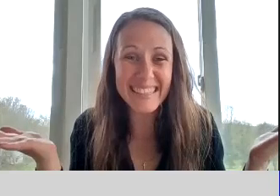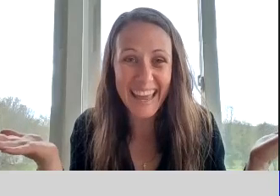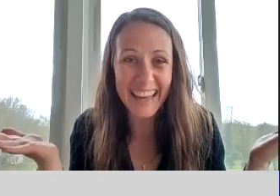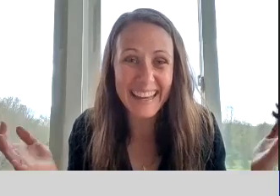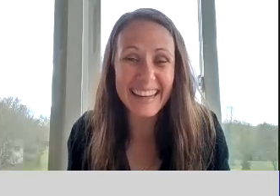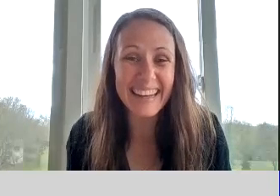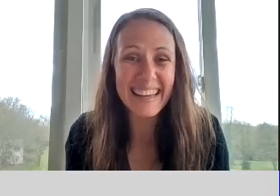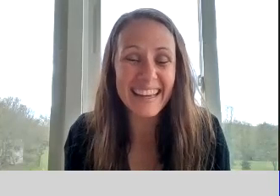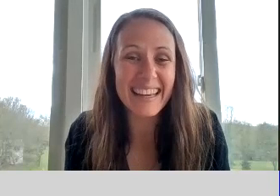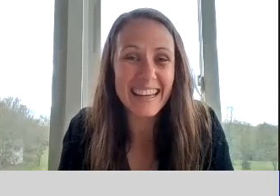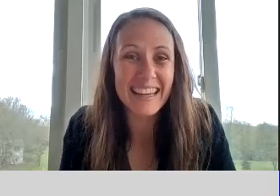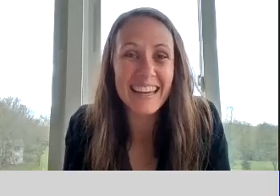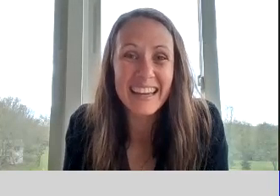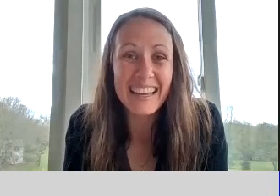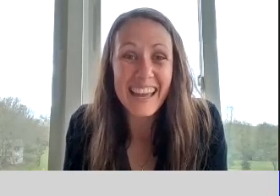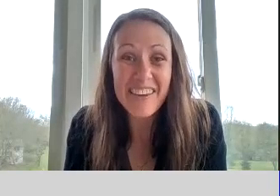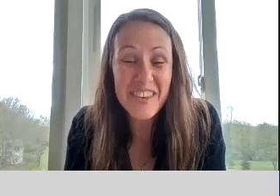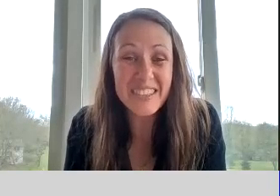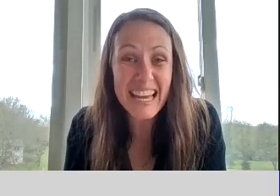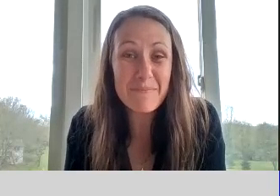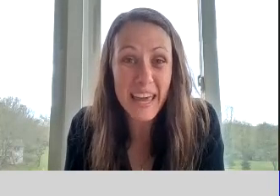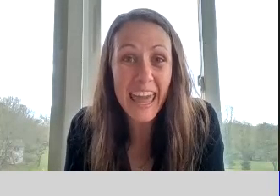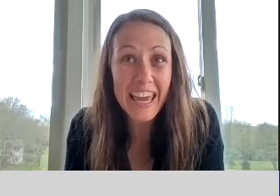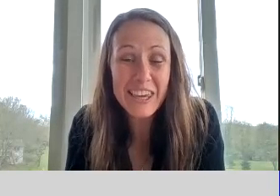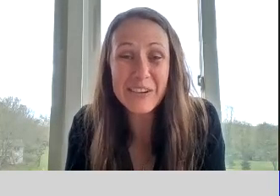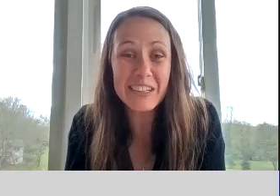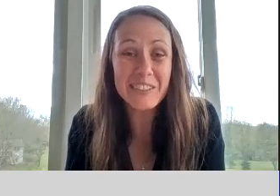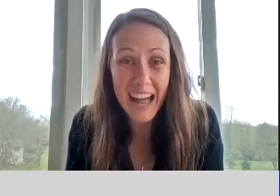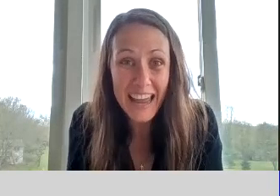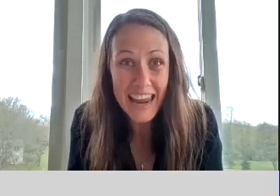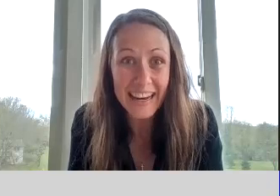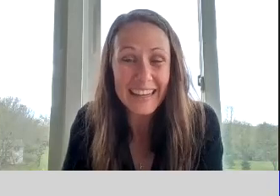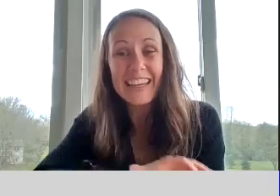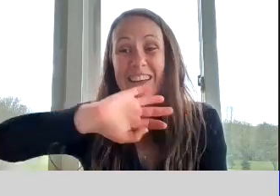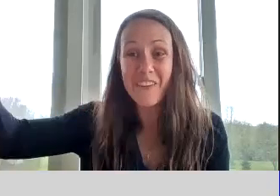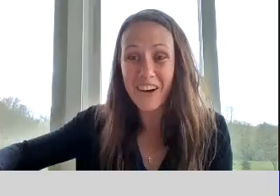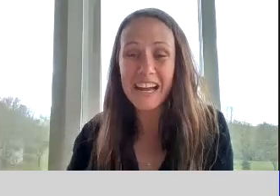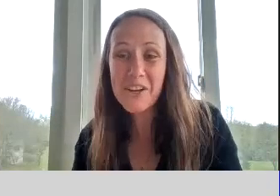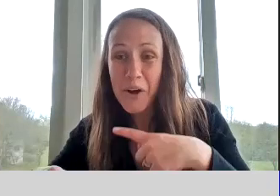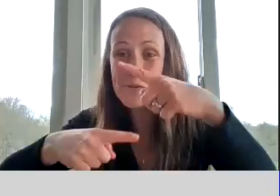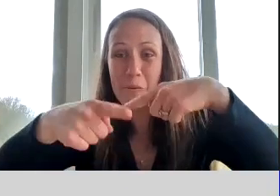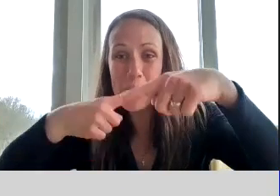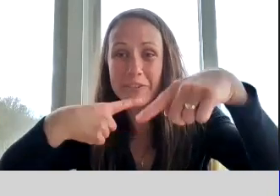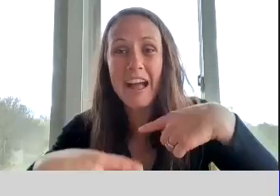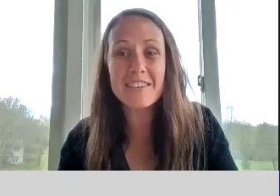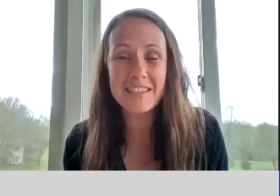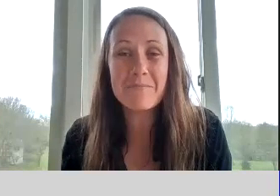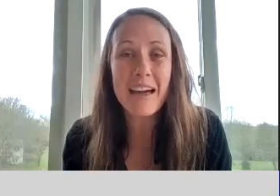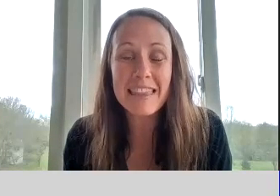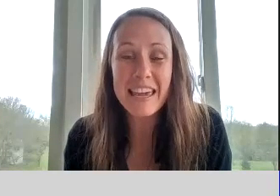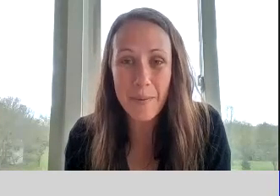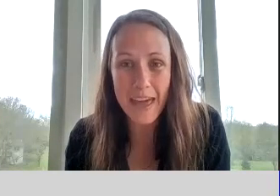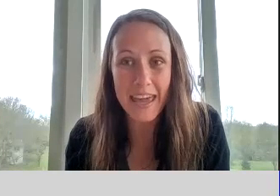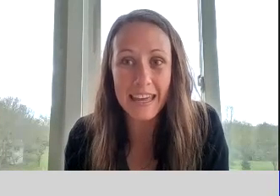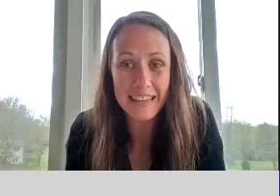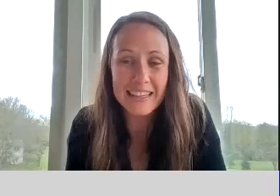What is it? If you said pig, you were right. Go on, go roll around in the